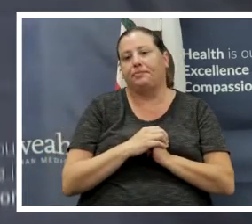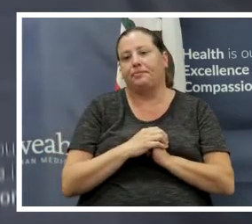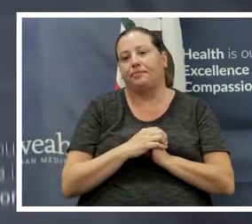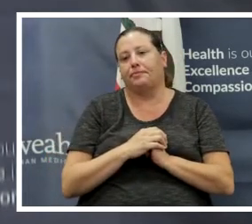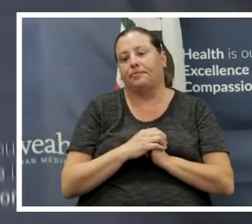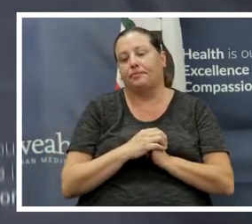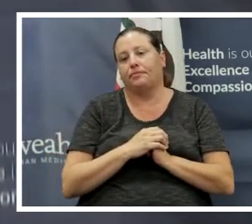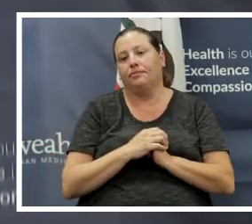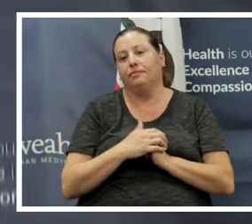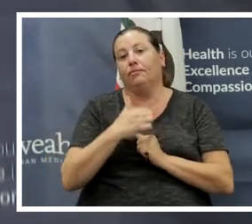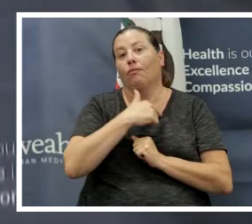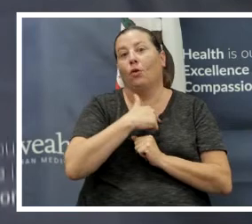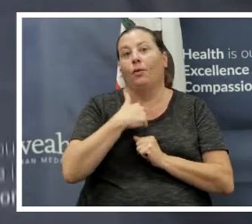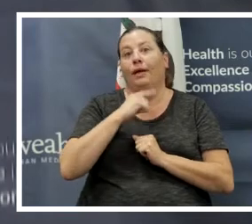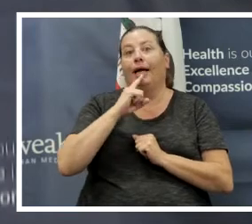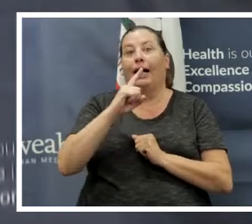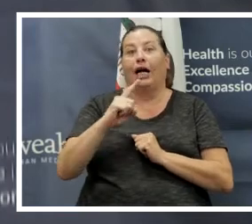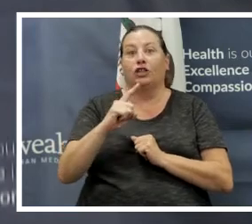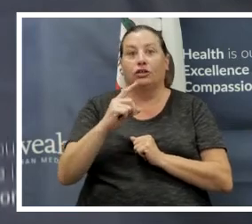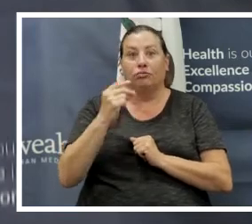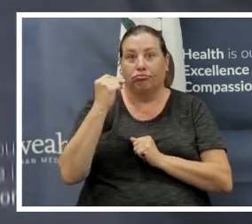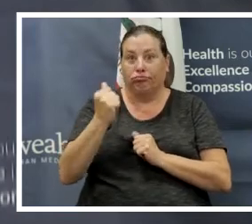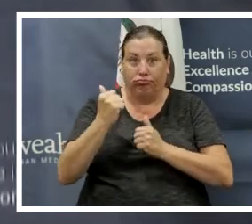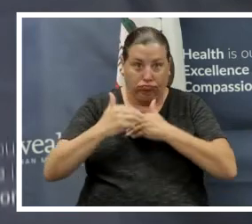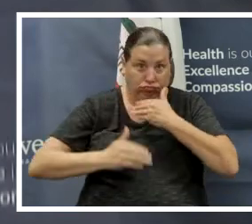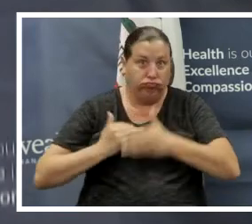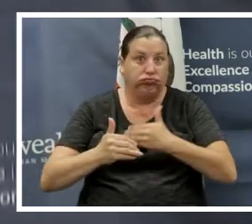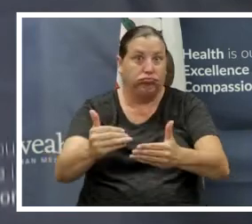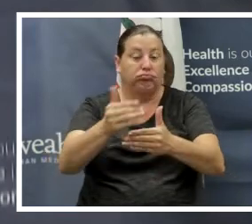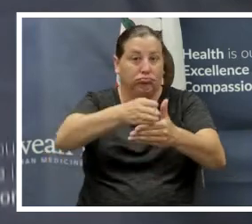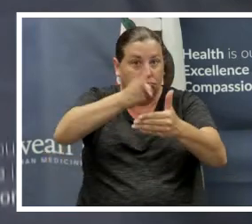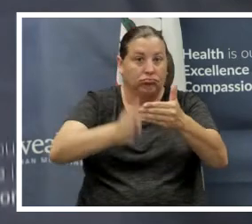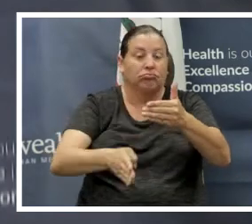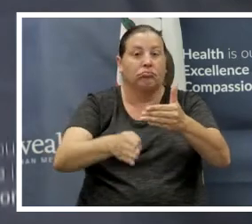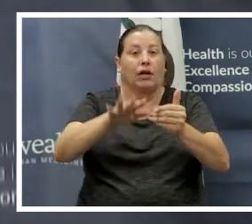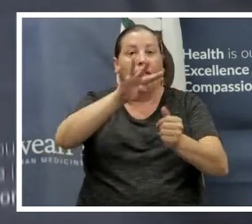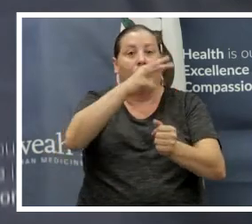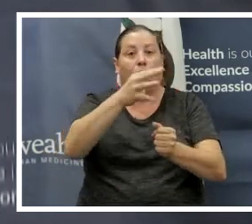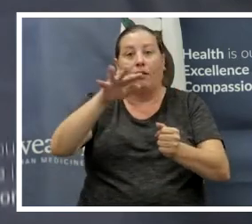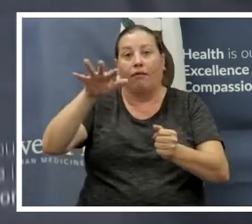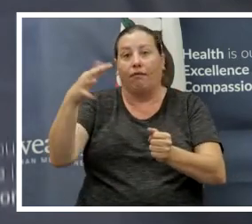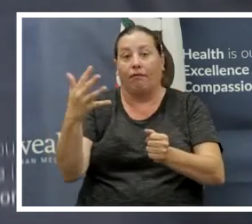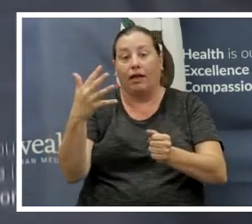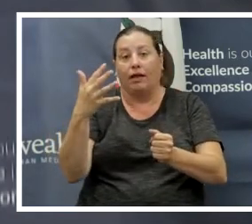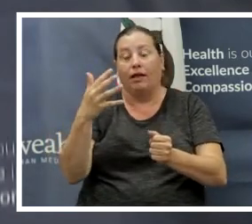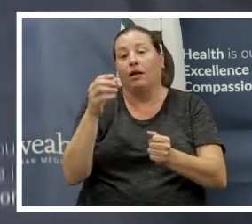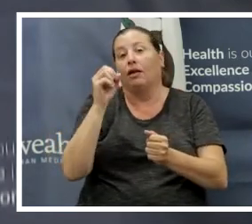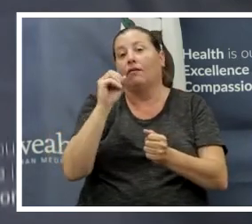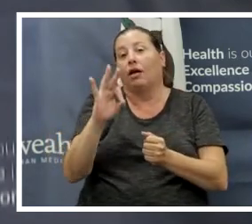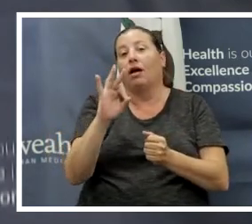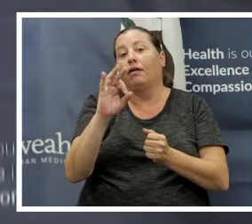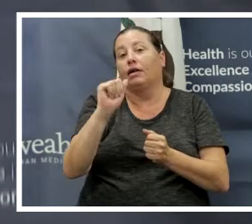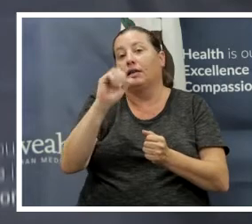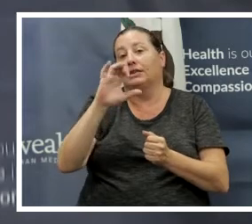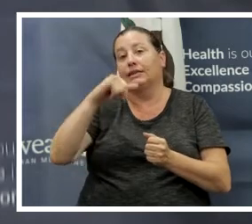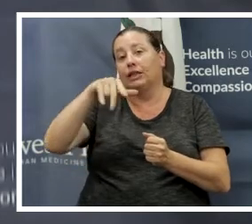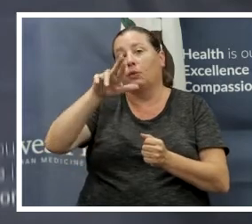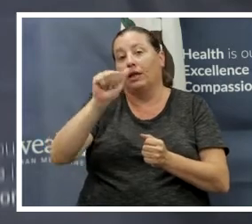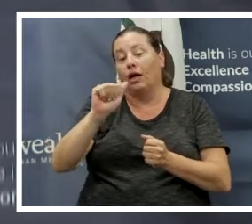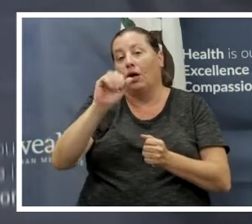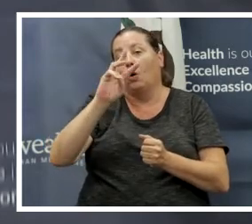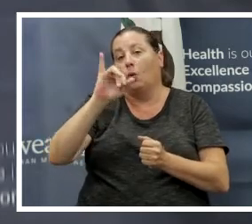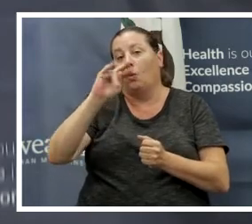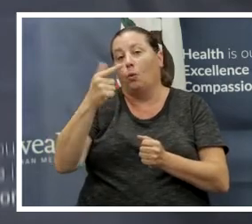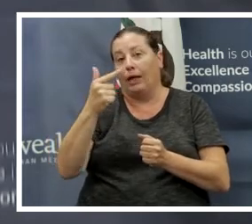actually accelerated the completion of the 5th and 6th floors of the Kaweah Wing Tower. So the 5th floor is a